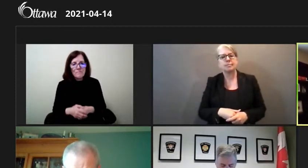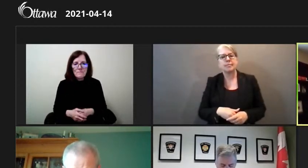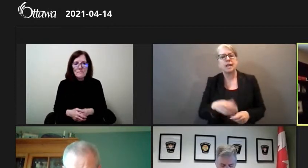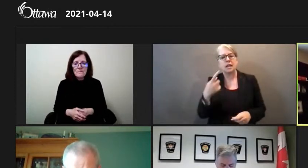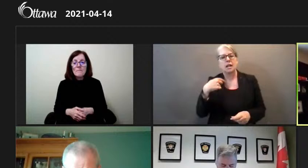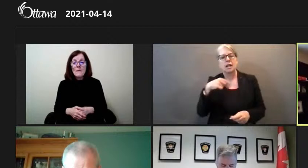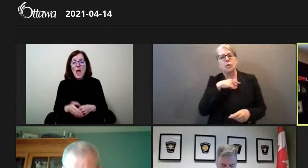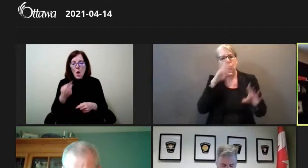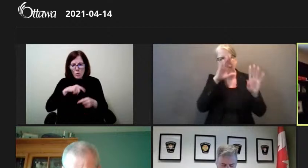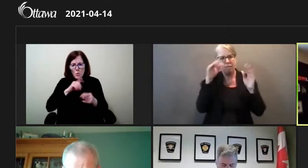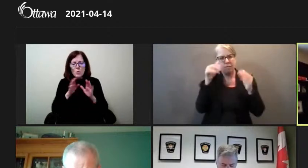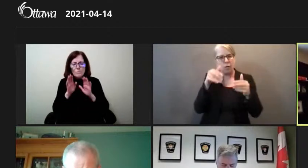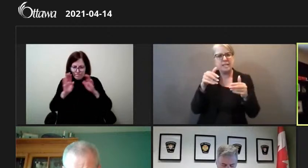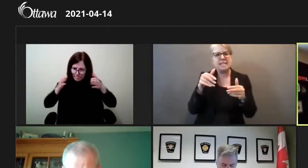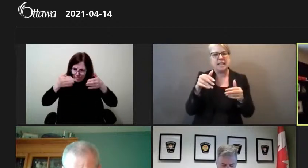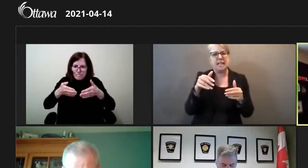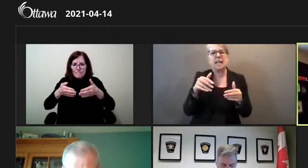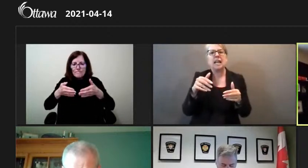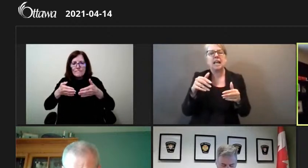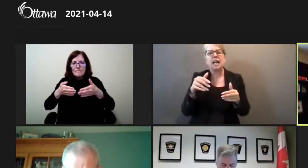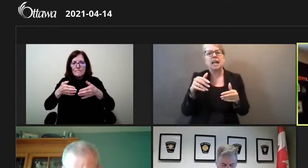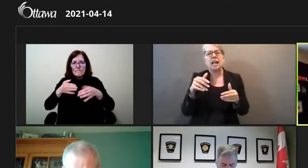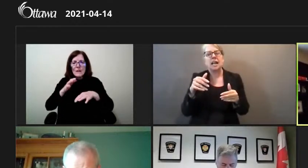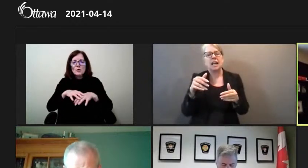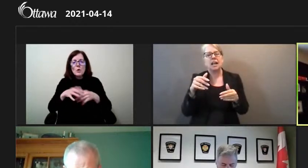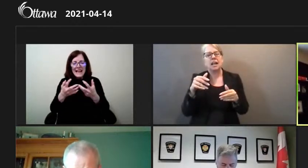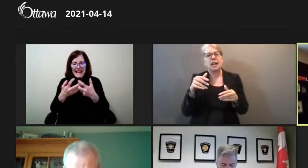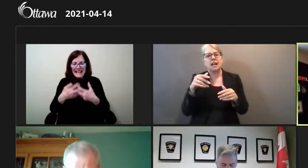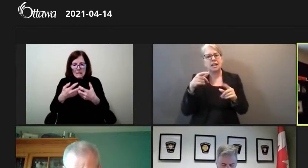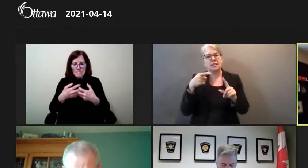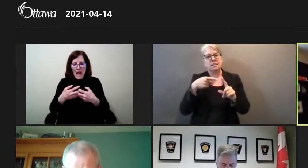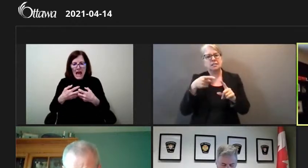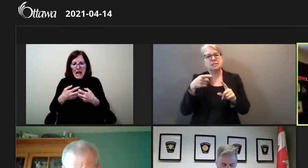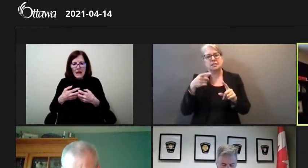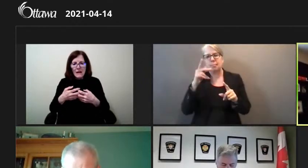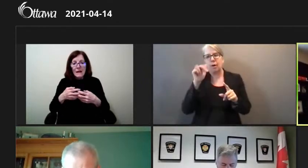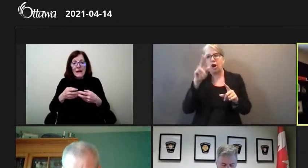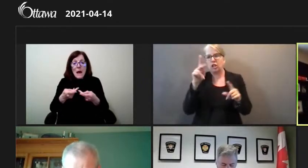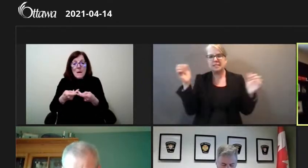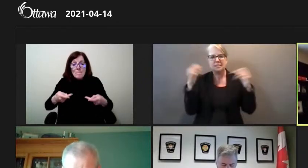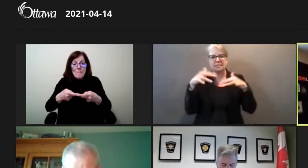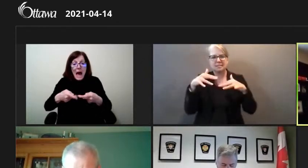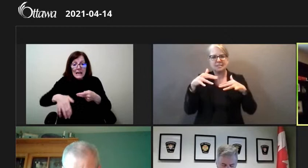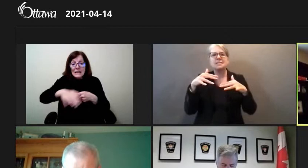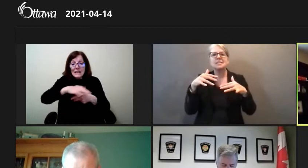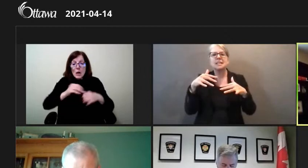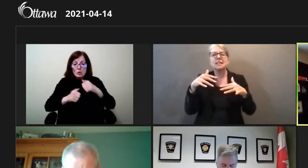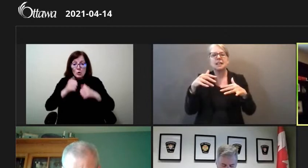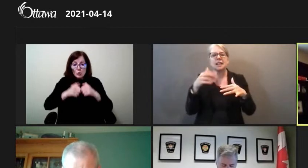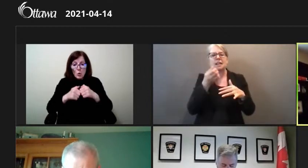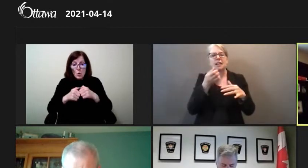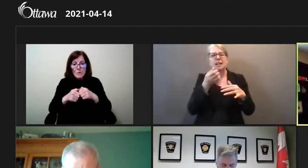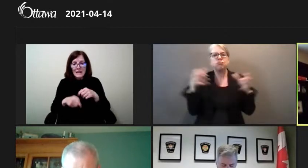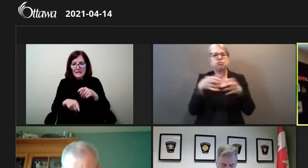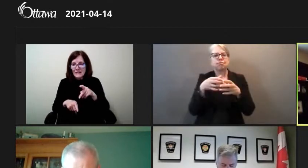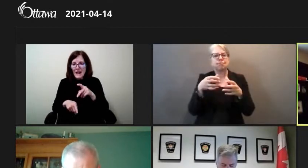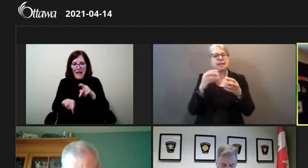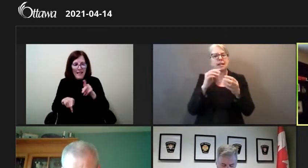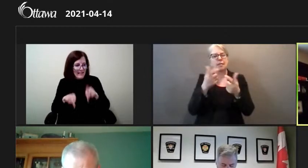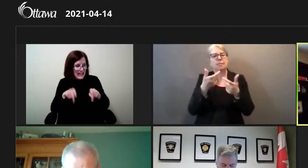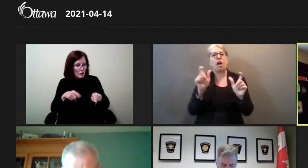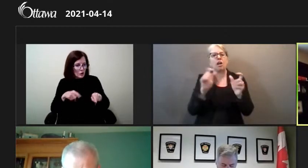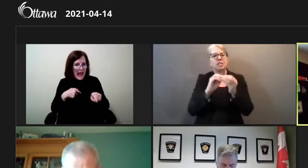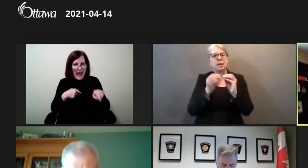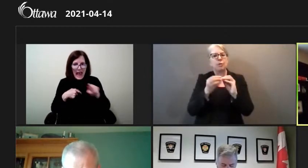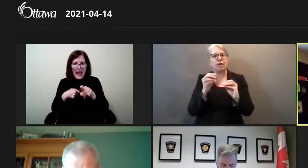the amenities within parks that attract numbers of people, and we've